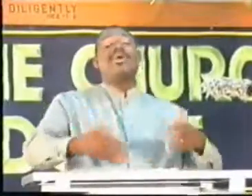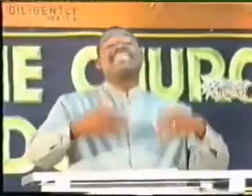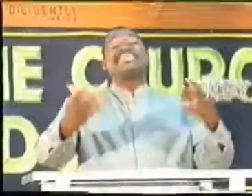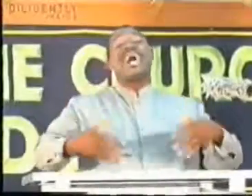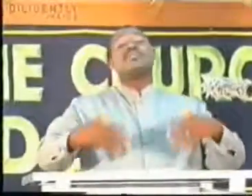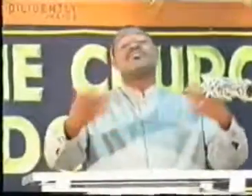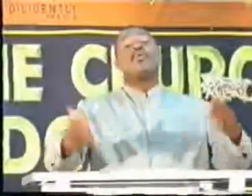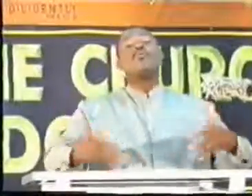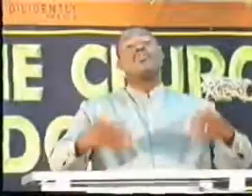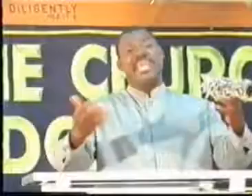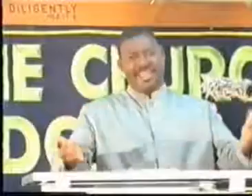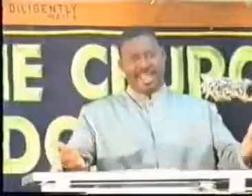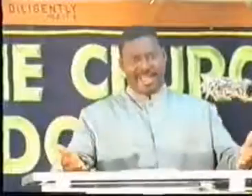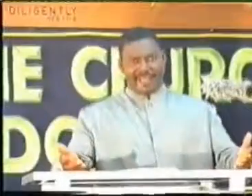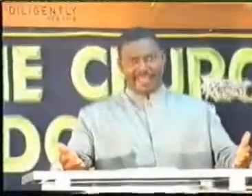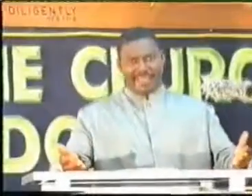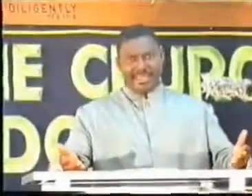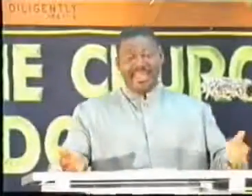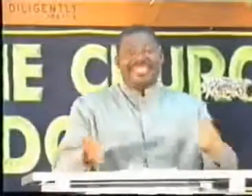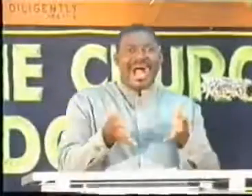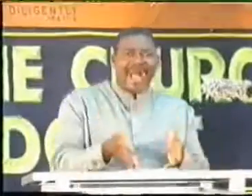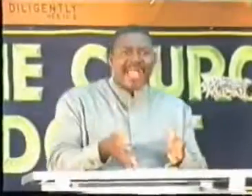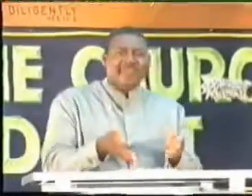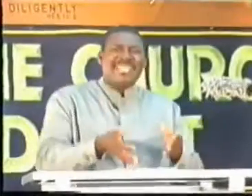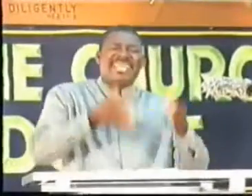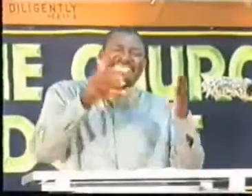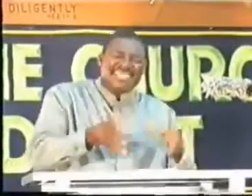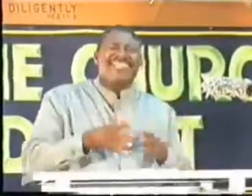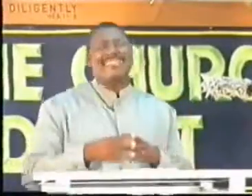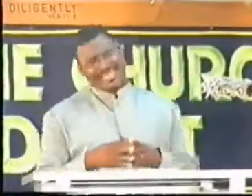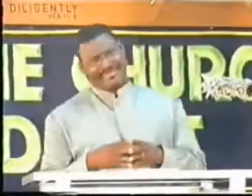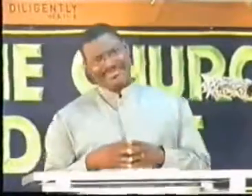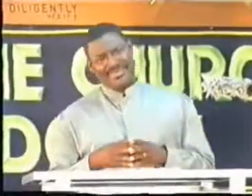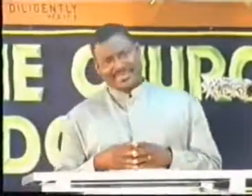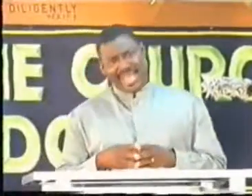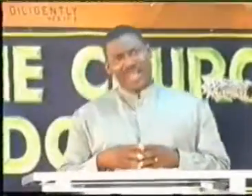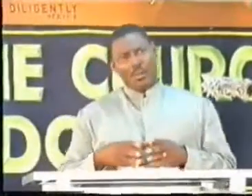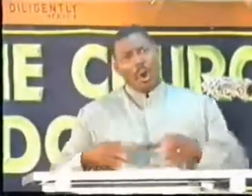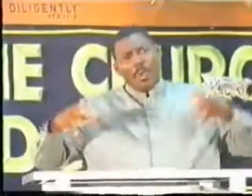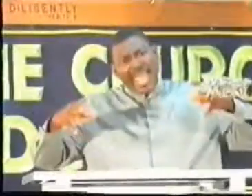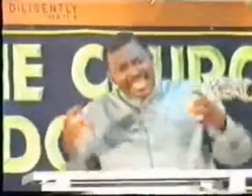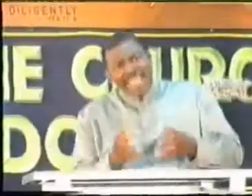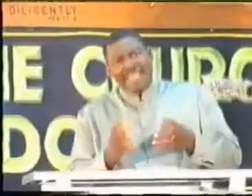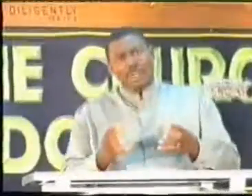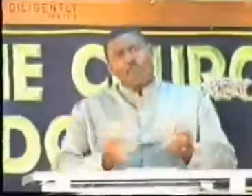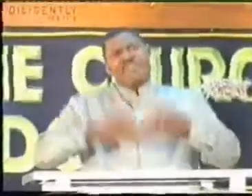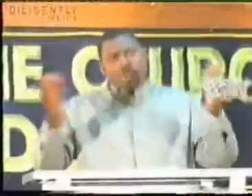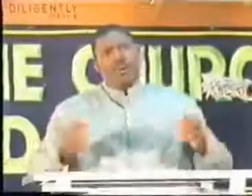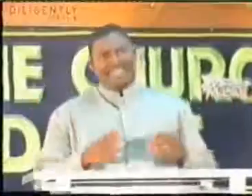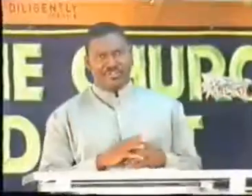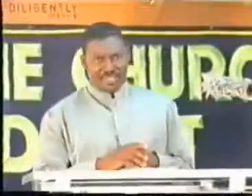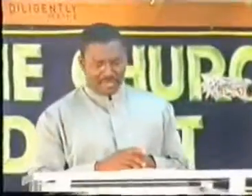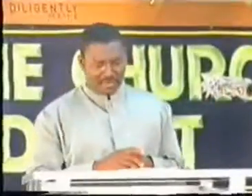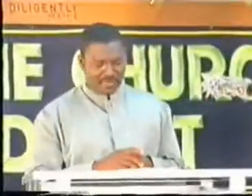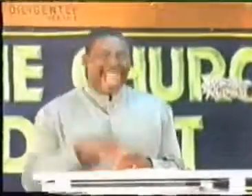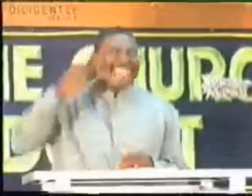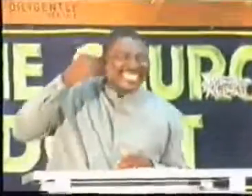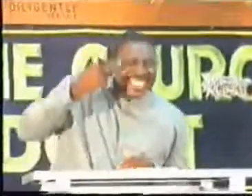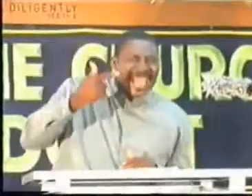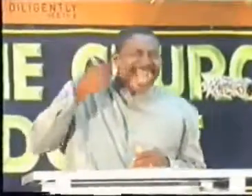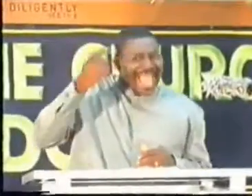se omo kasa kire asori ahuru no enyina etia ha ebe ye general thing se womu enyi womu fanko bua sa adwuma